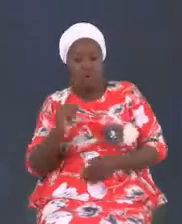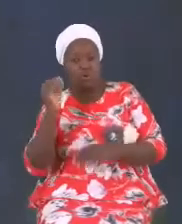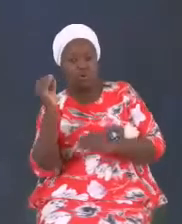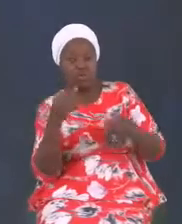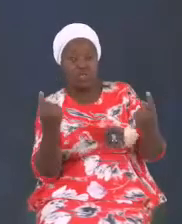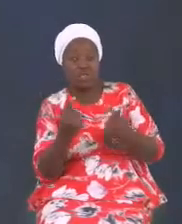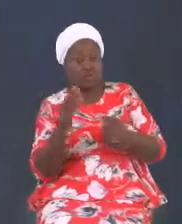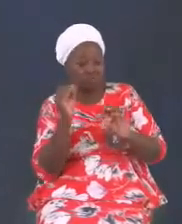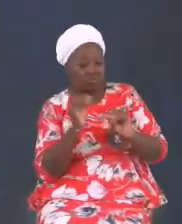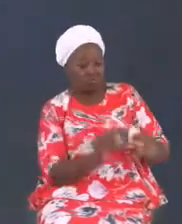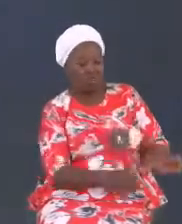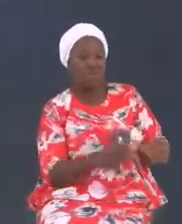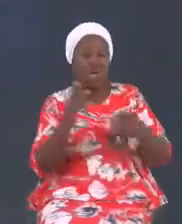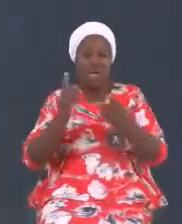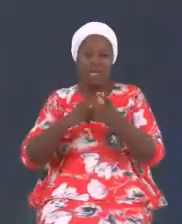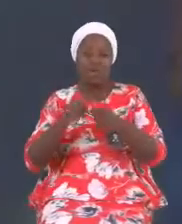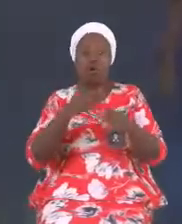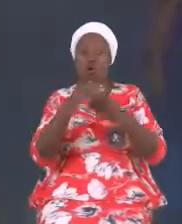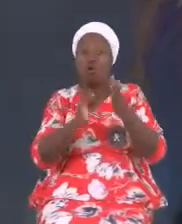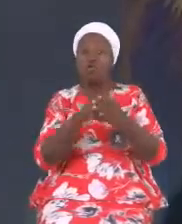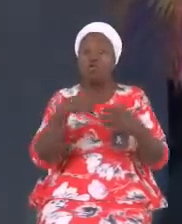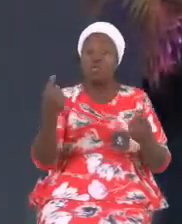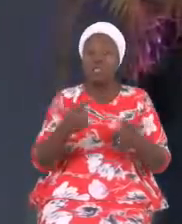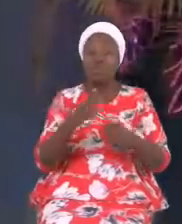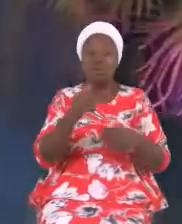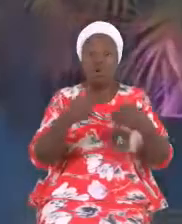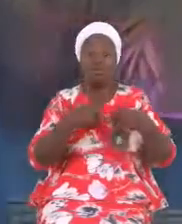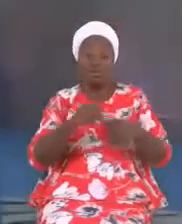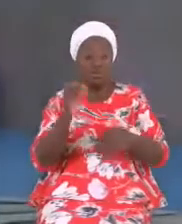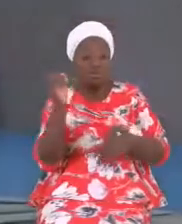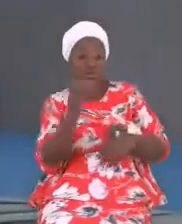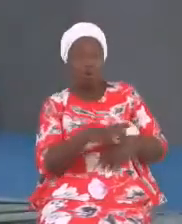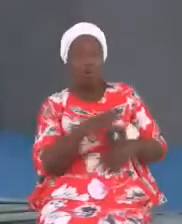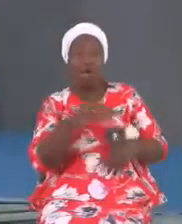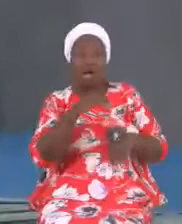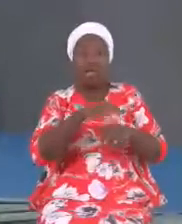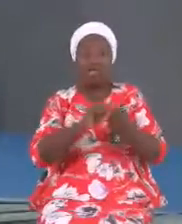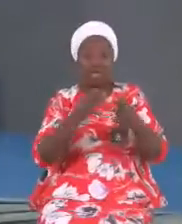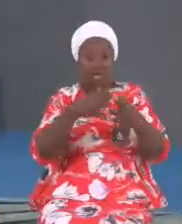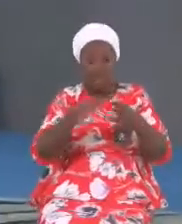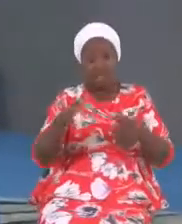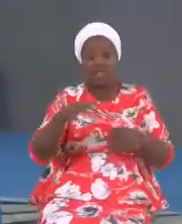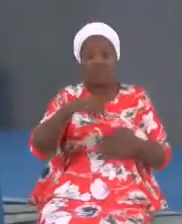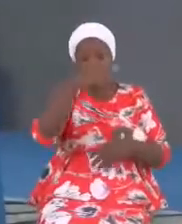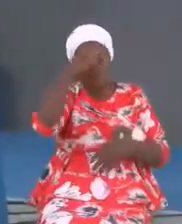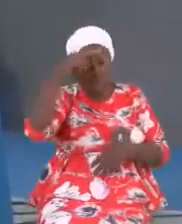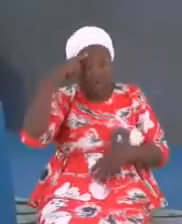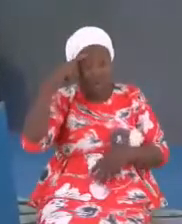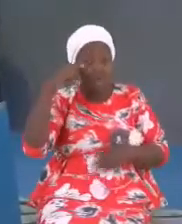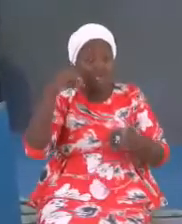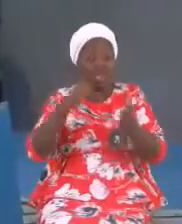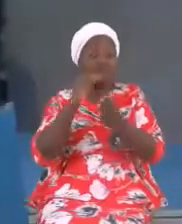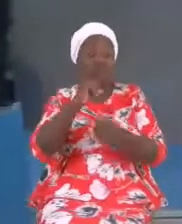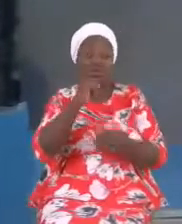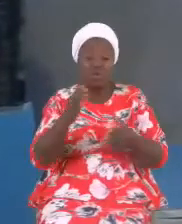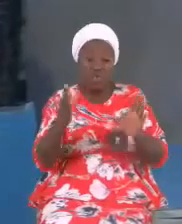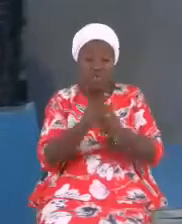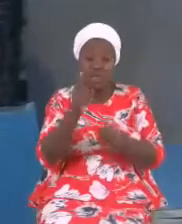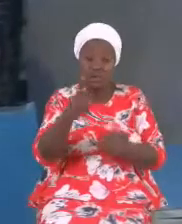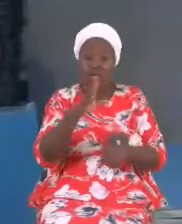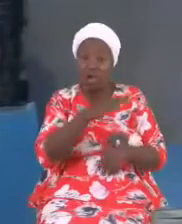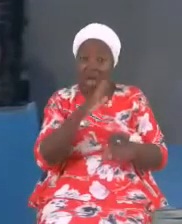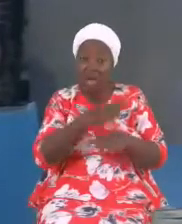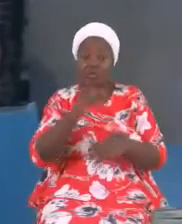your sin. All those sins you have to drop at that gate, because it will not take you and your